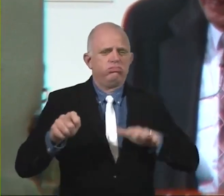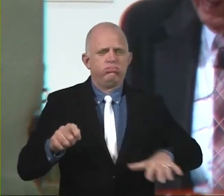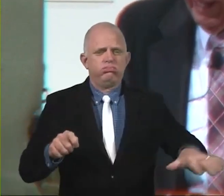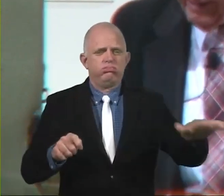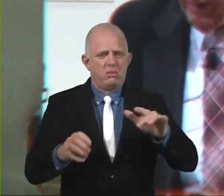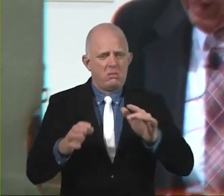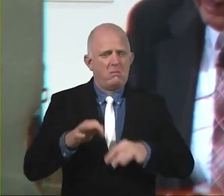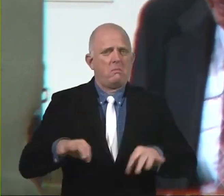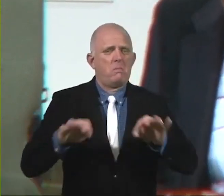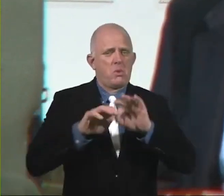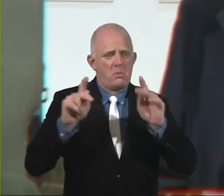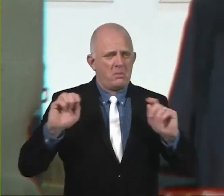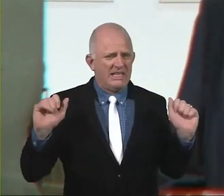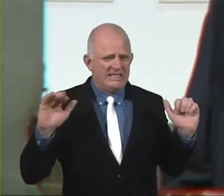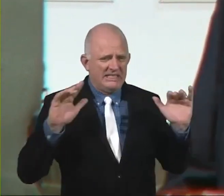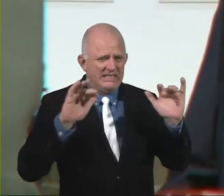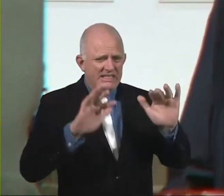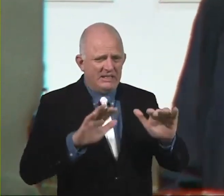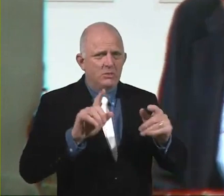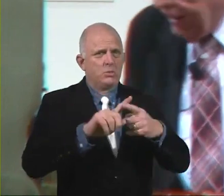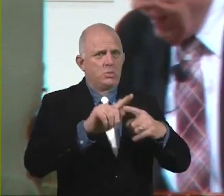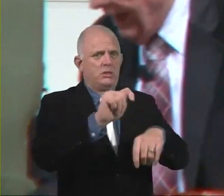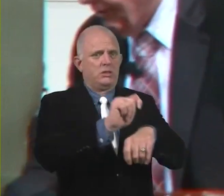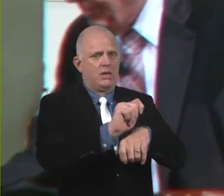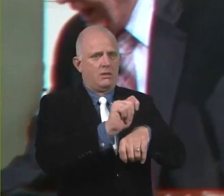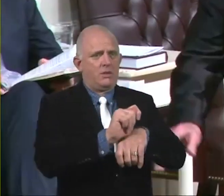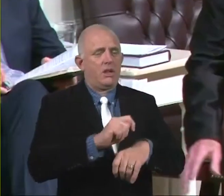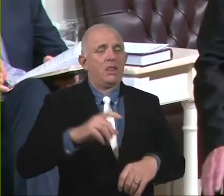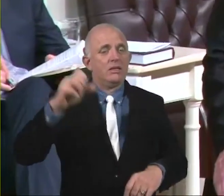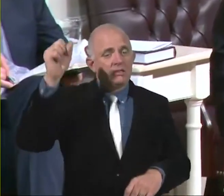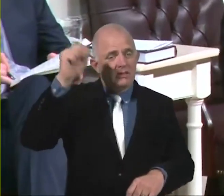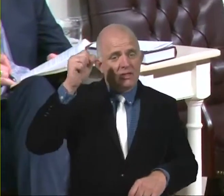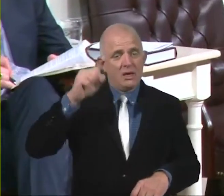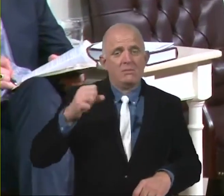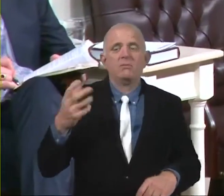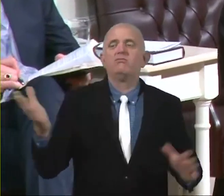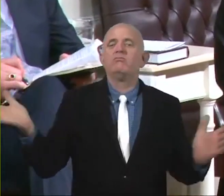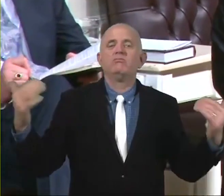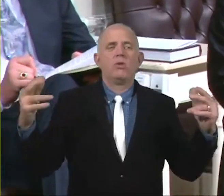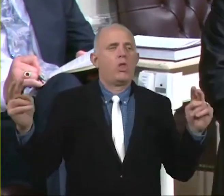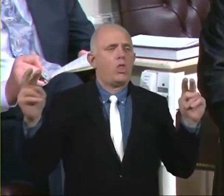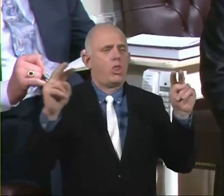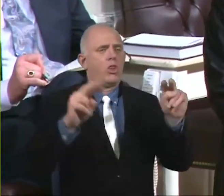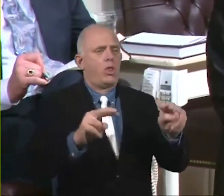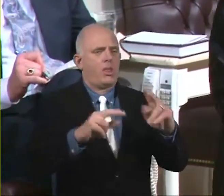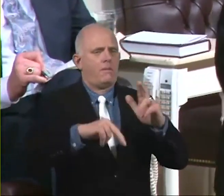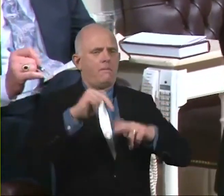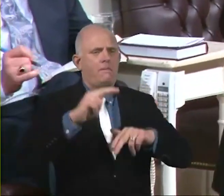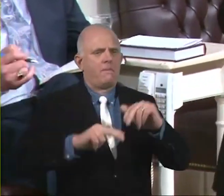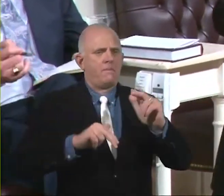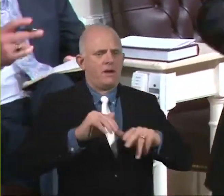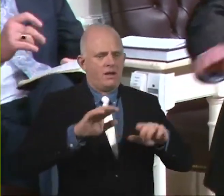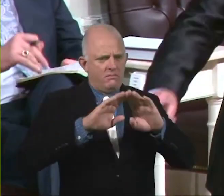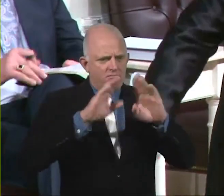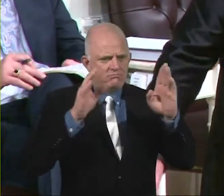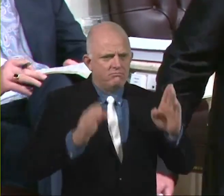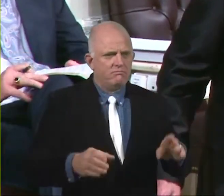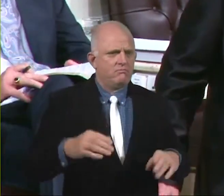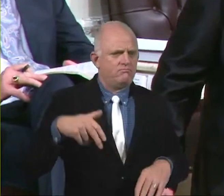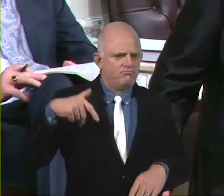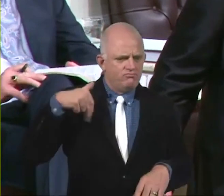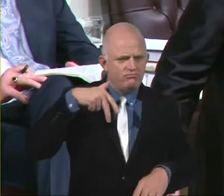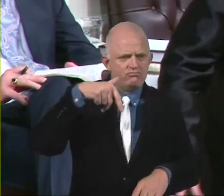there. And they came. And Solomon wanted everybody to see him. And he built a platform. And he walked out and got on